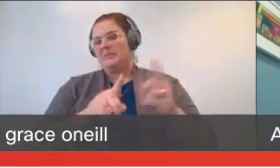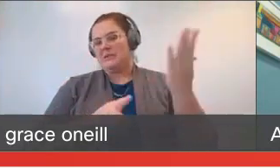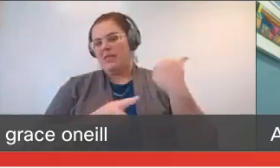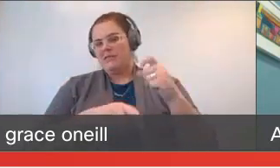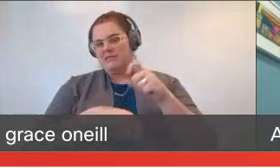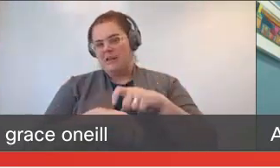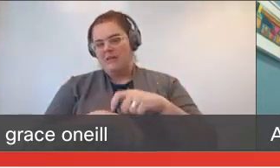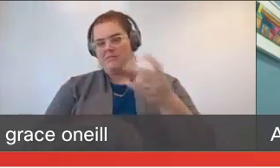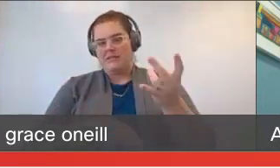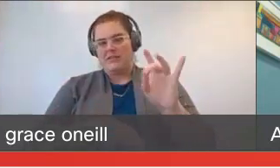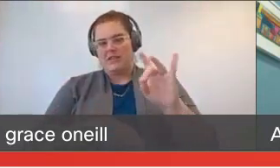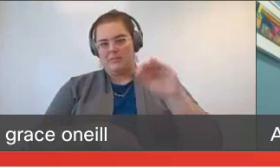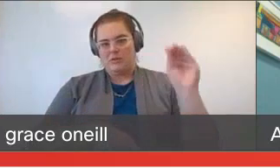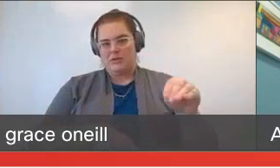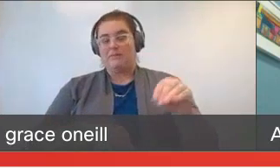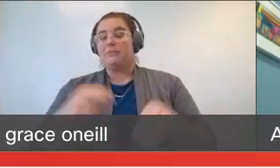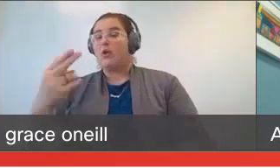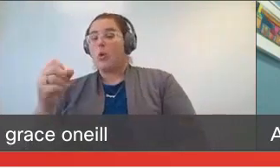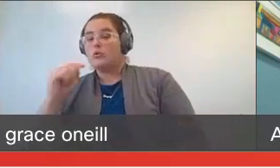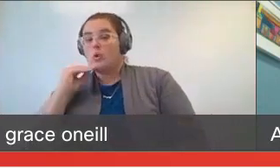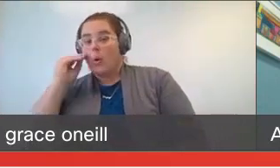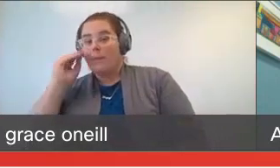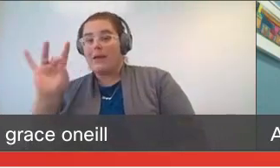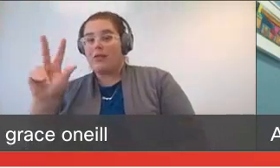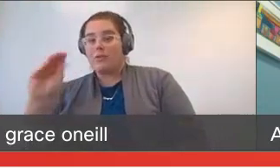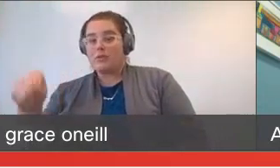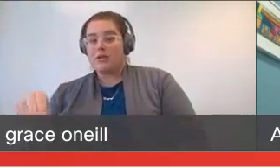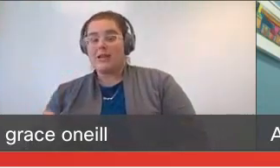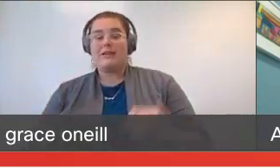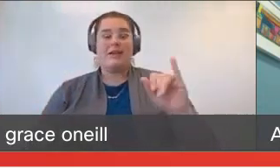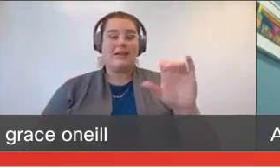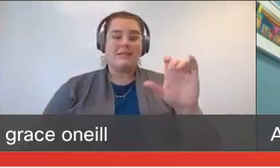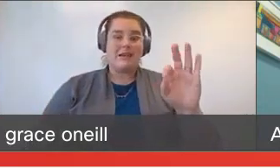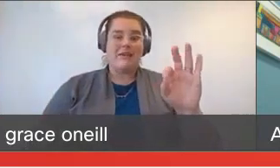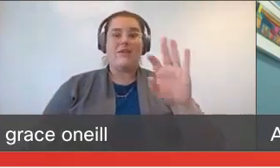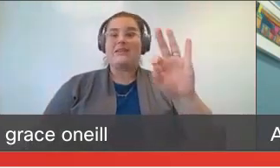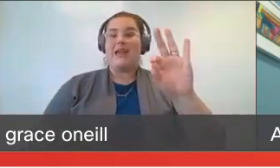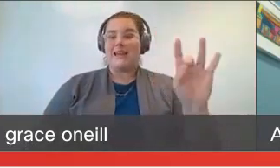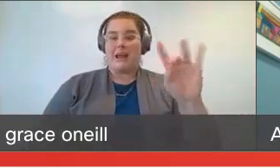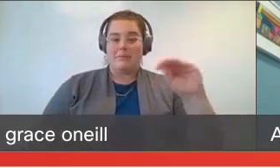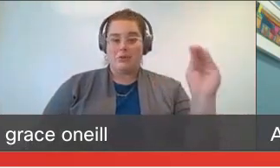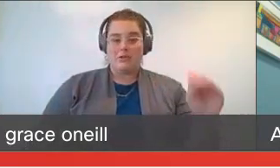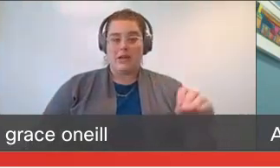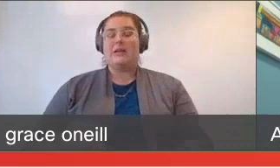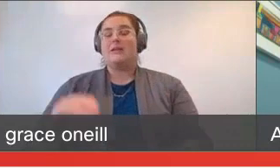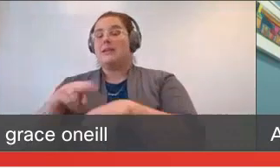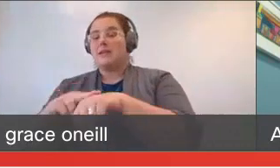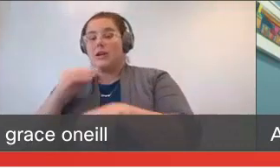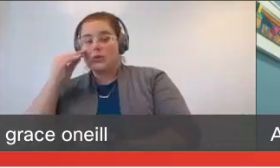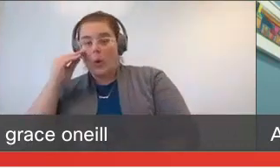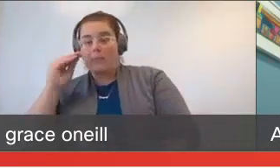host homes, it's at 83%. Within ICFs, at 98%. In natural homes,